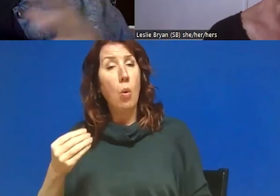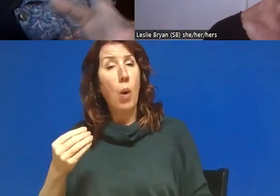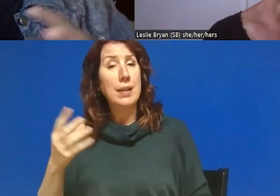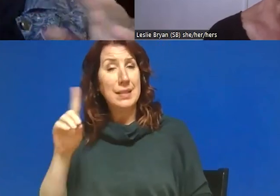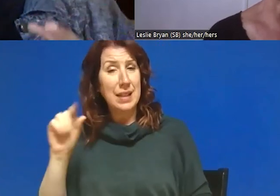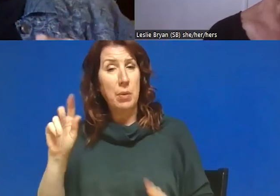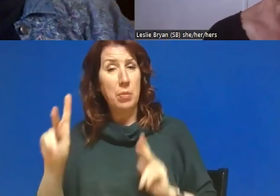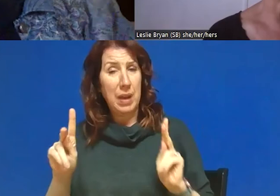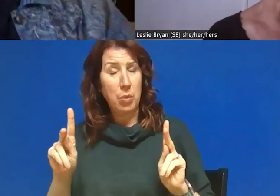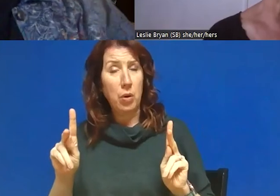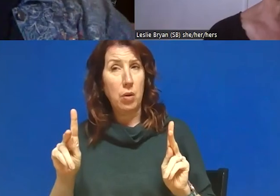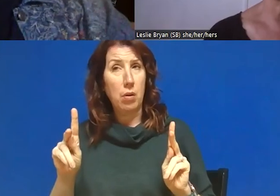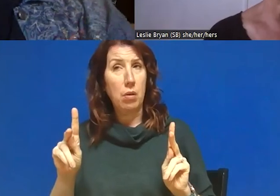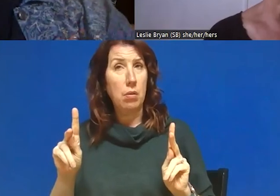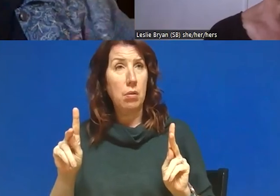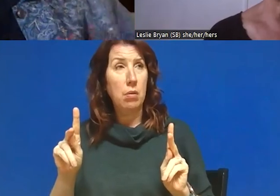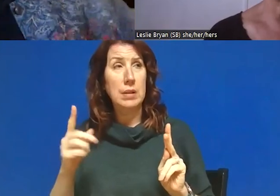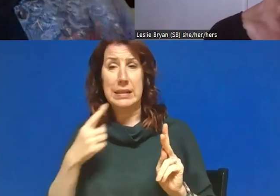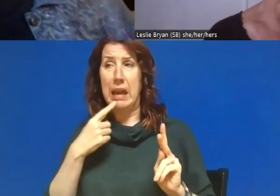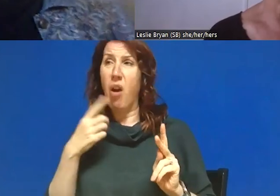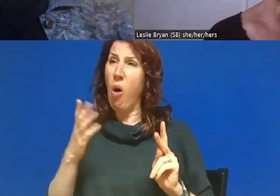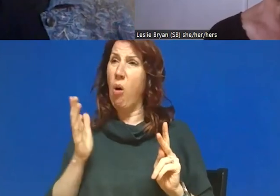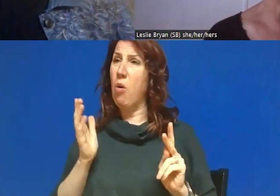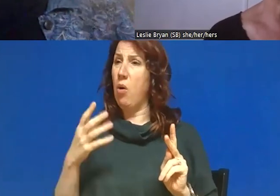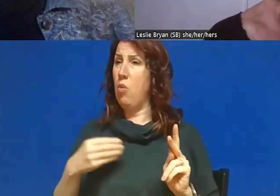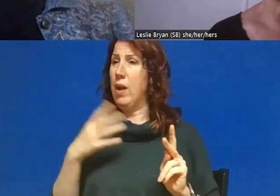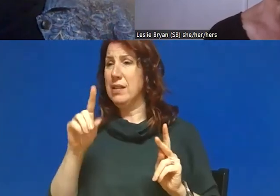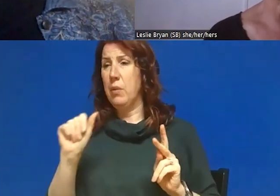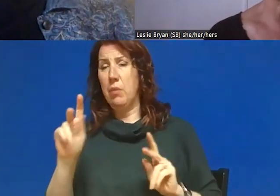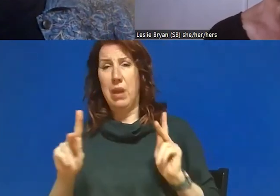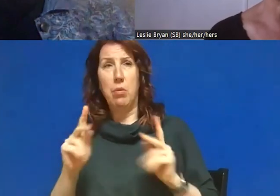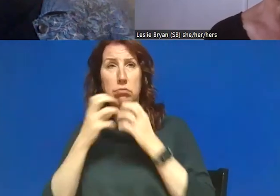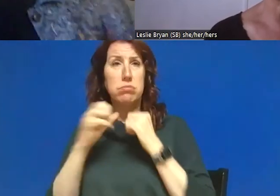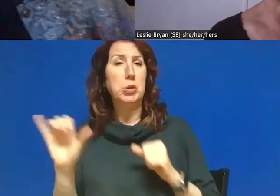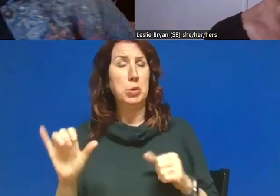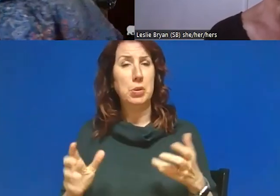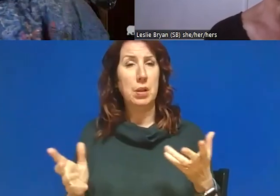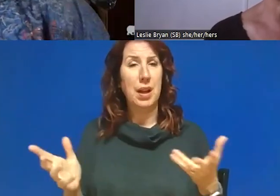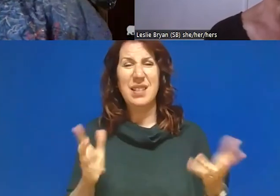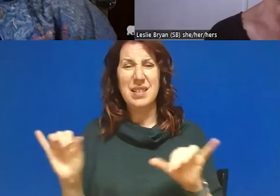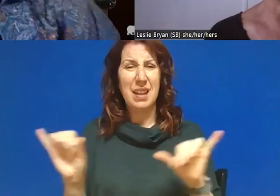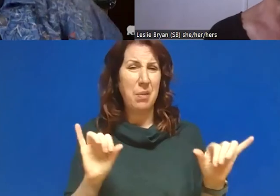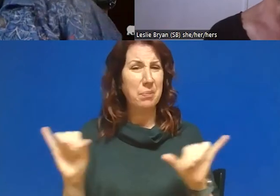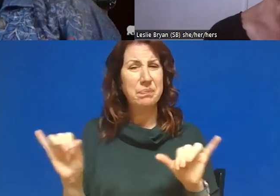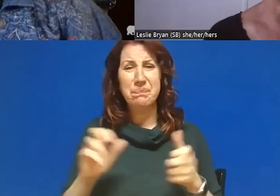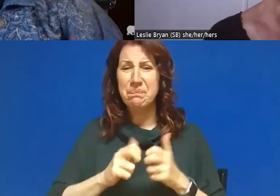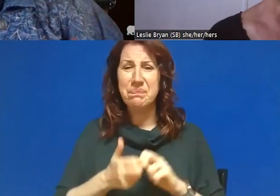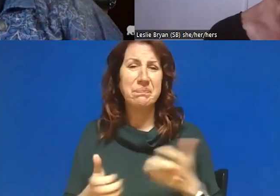It's the same exact dynamics, just with disability attached. So it's really been like, there's so